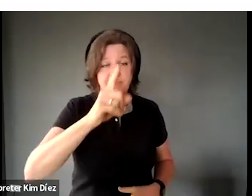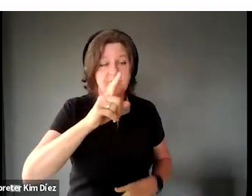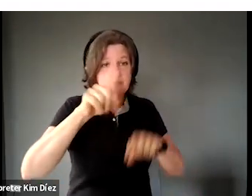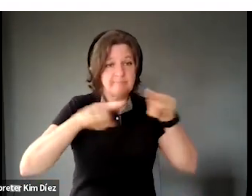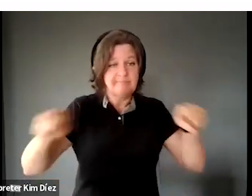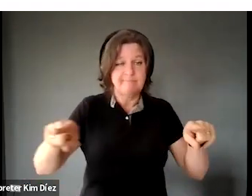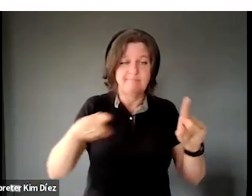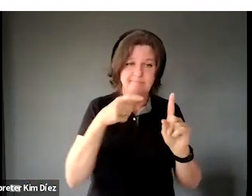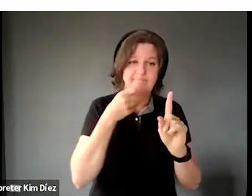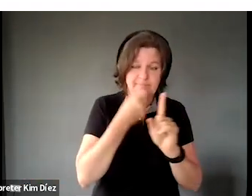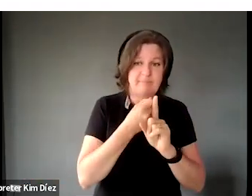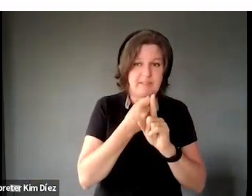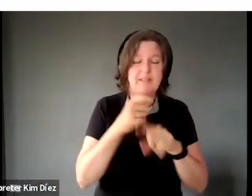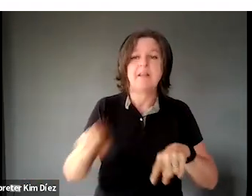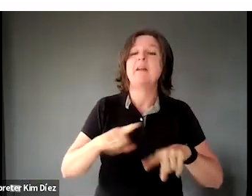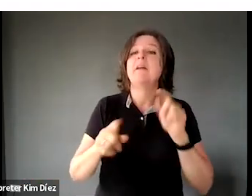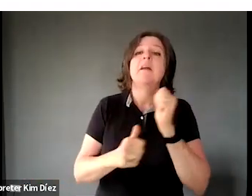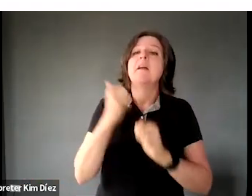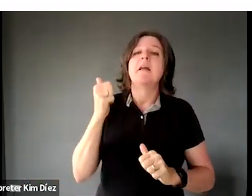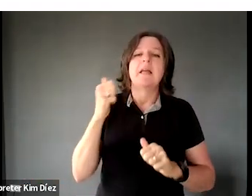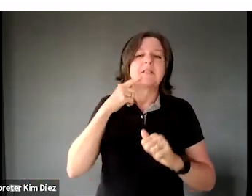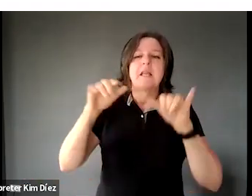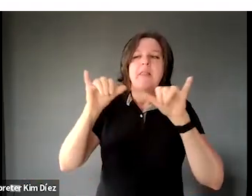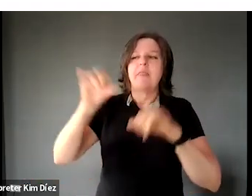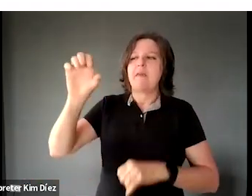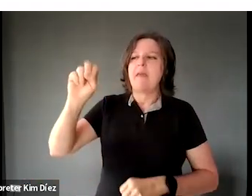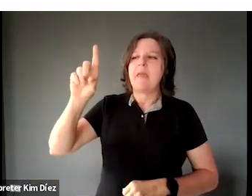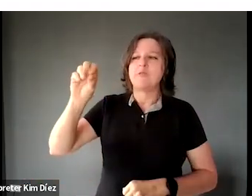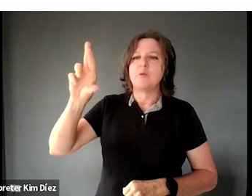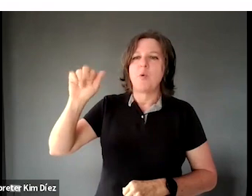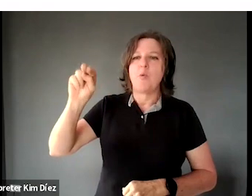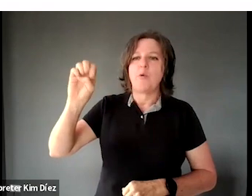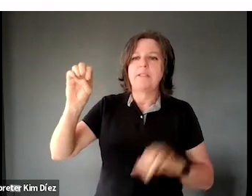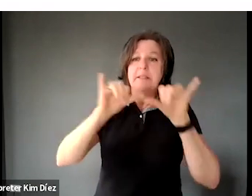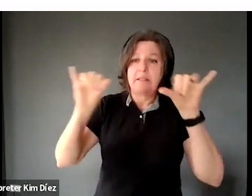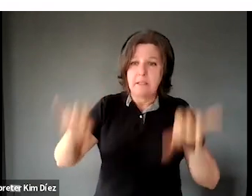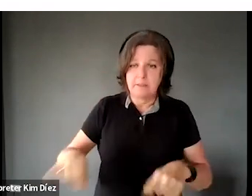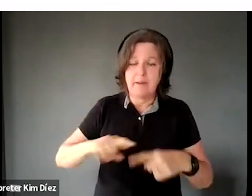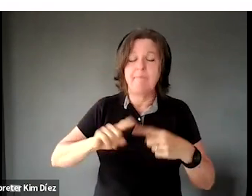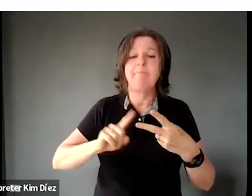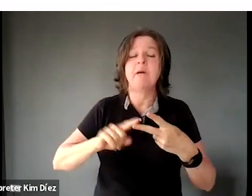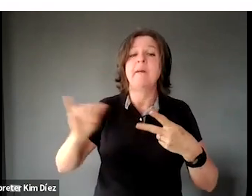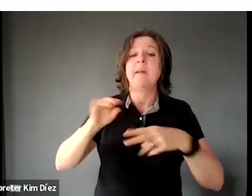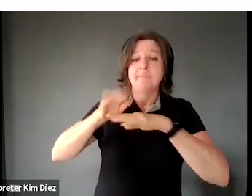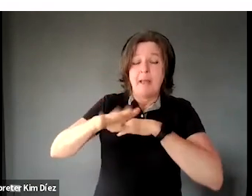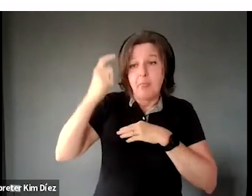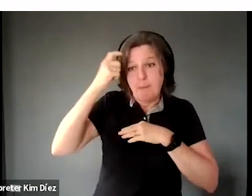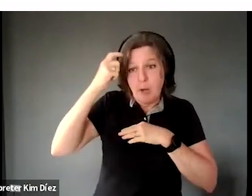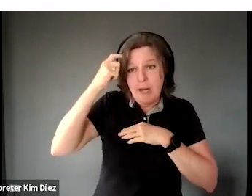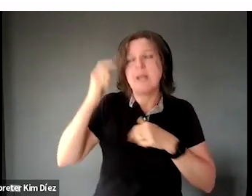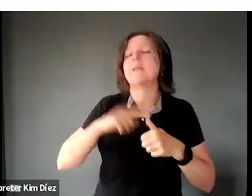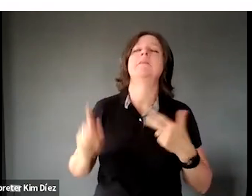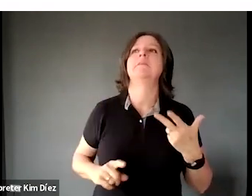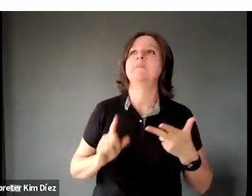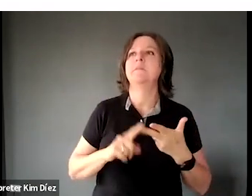body? Well, it affects different areas. First, the endocrine system and also